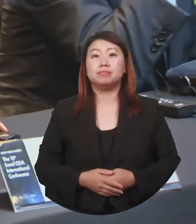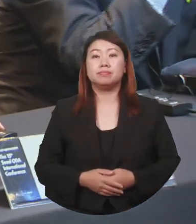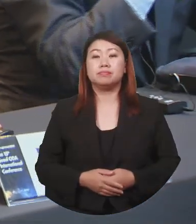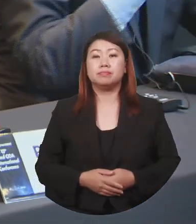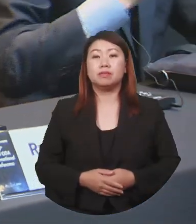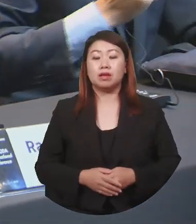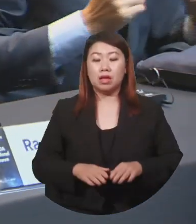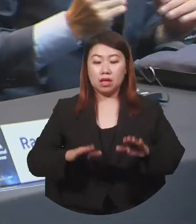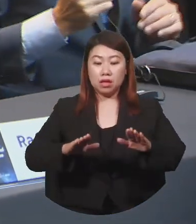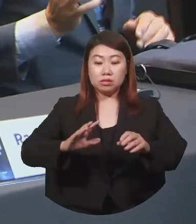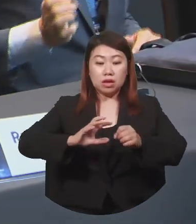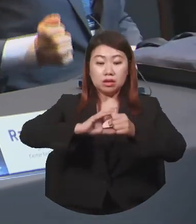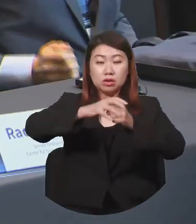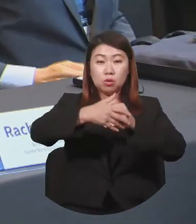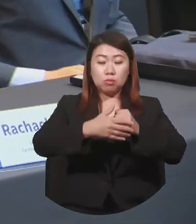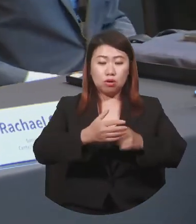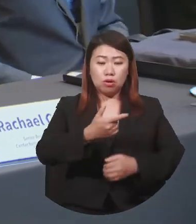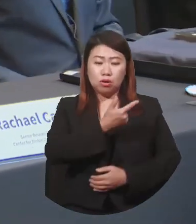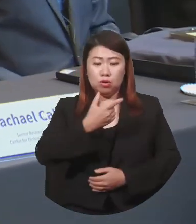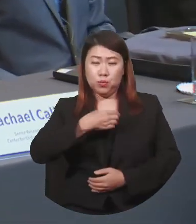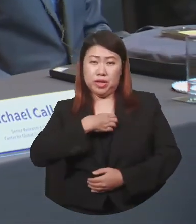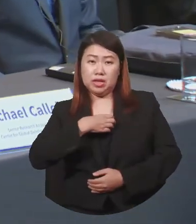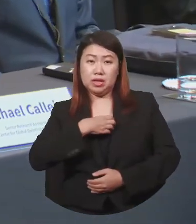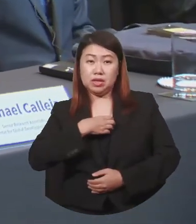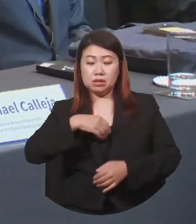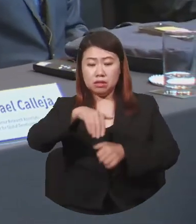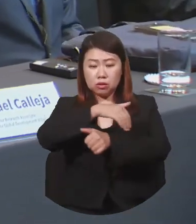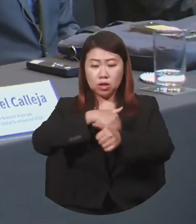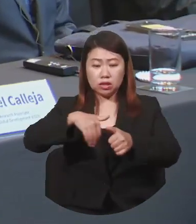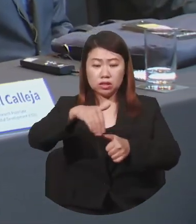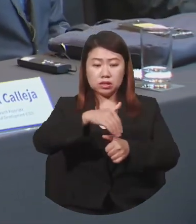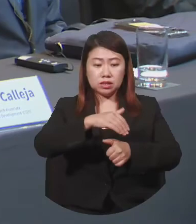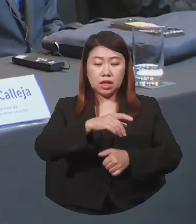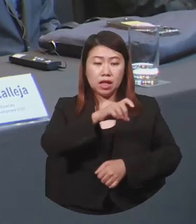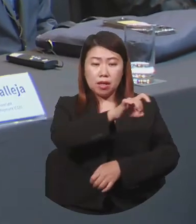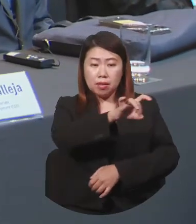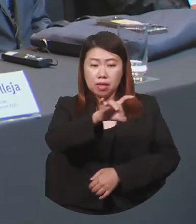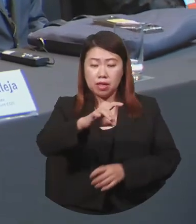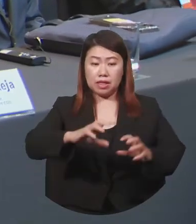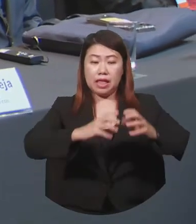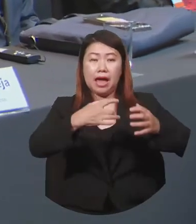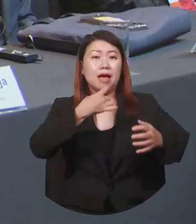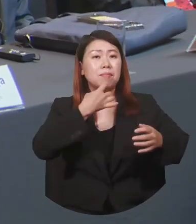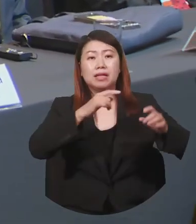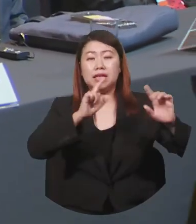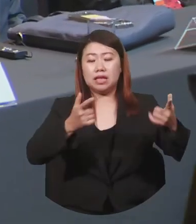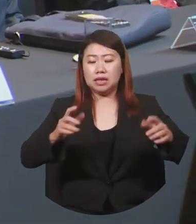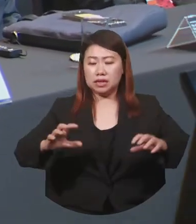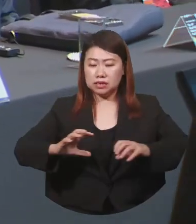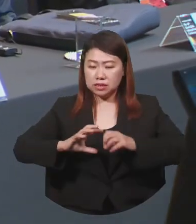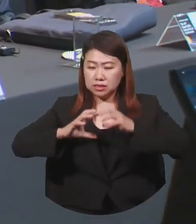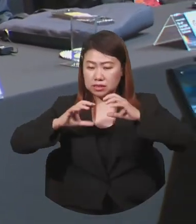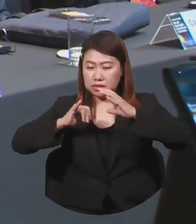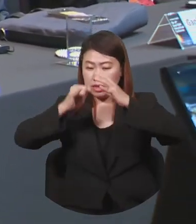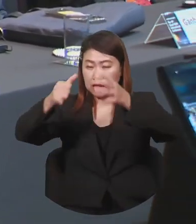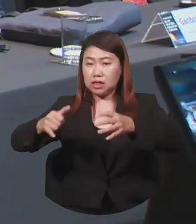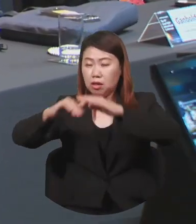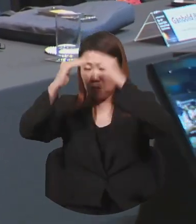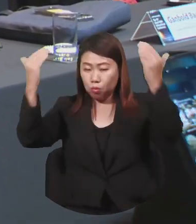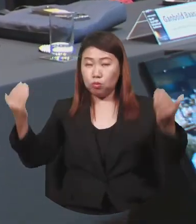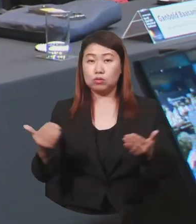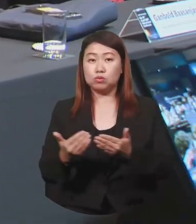They emphasized the importance of bringing together the experiences and wisdom of mankind in order to overcome the